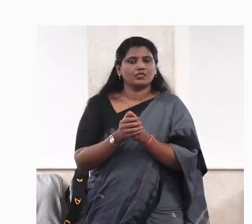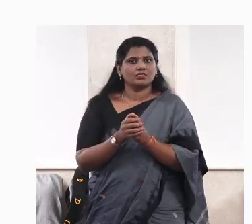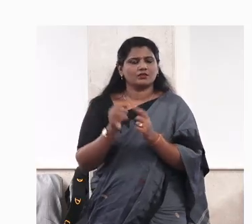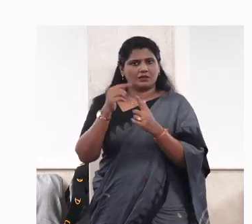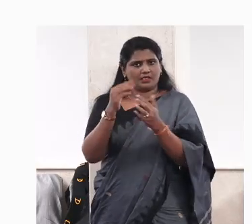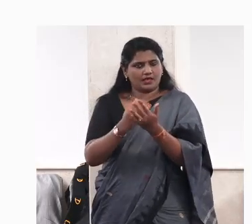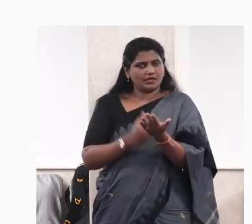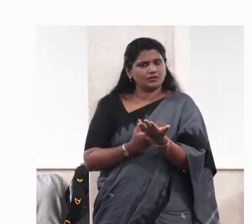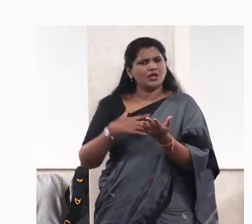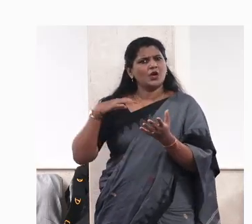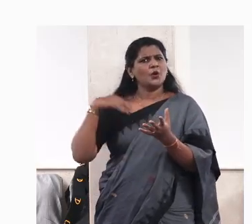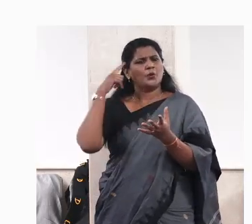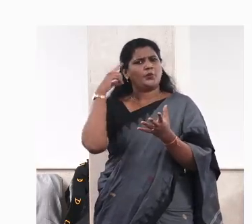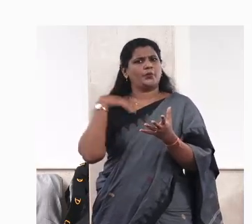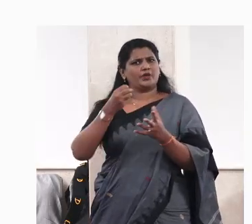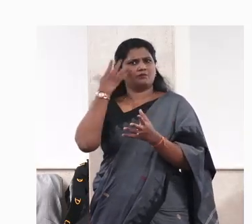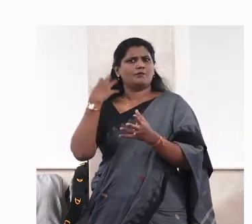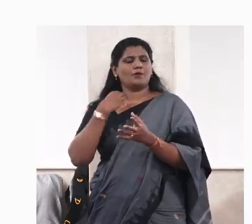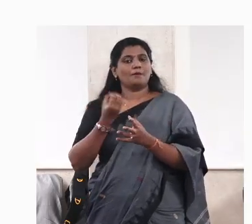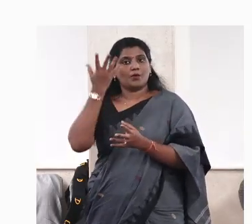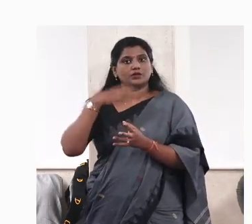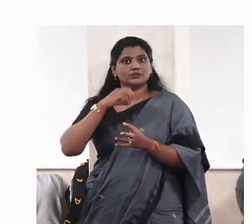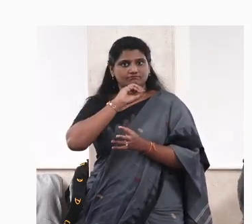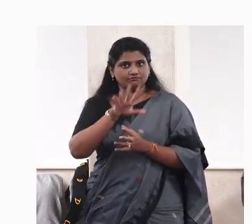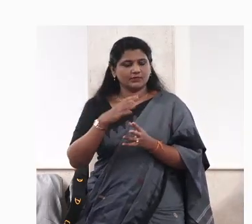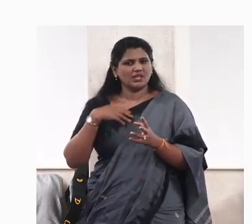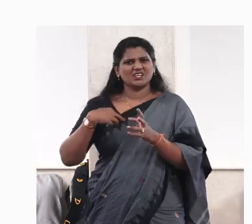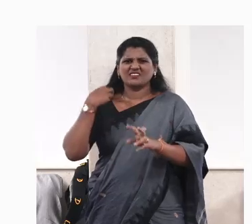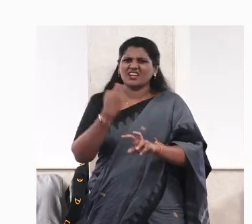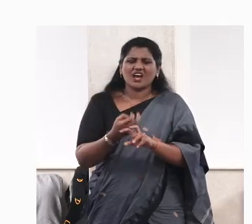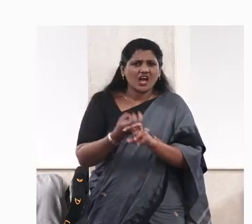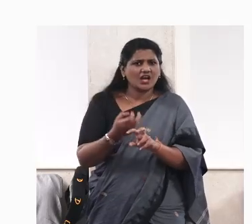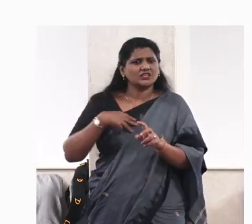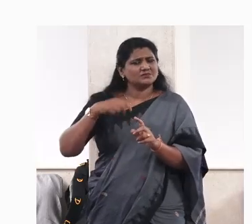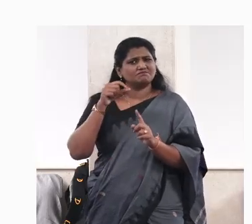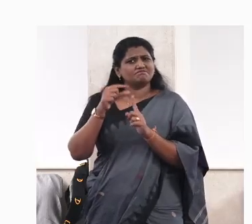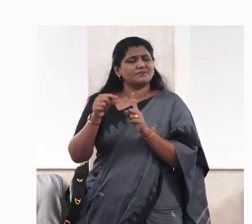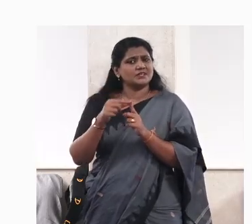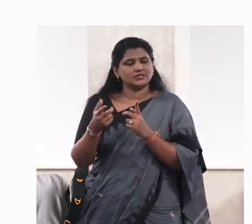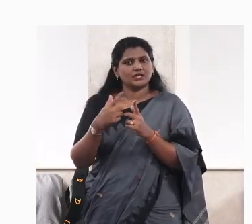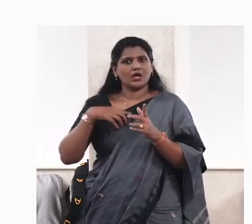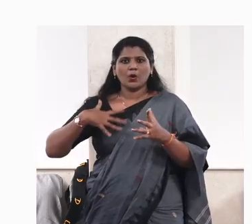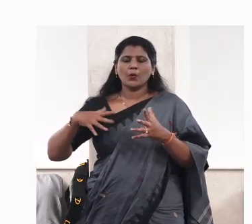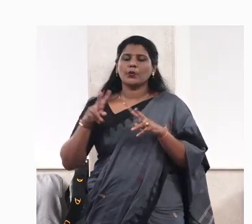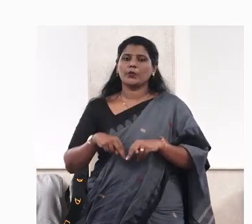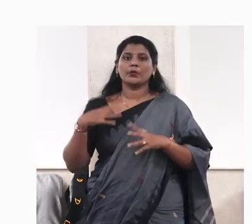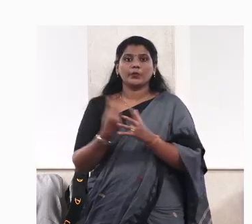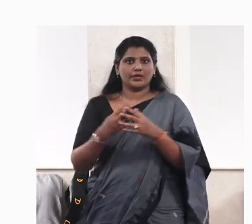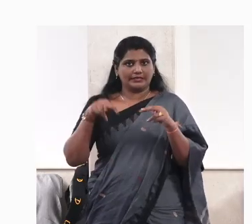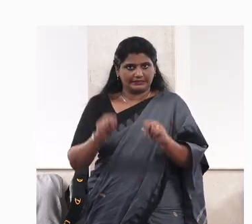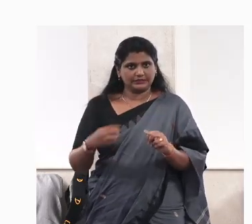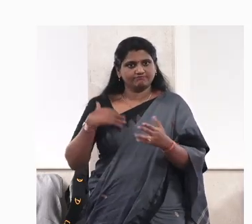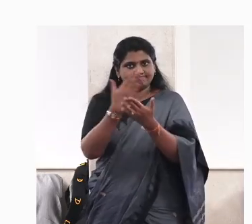call as wicked problems, like morning we were saying, this, it's so complex and it's so persistent. So we need these kind of approaches.